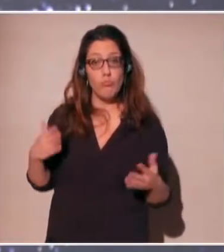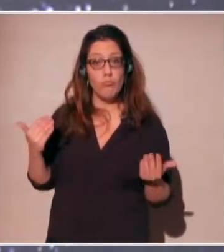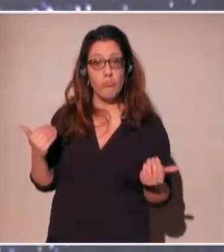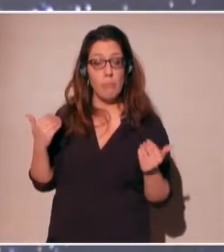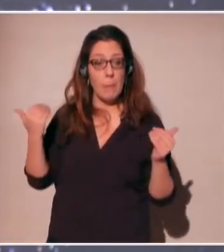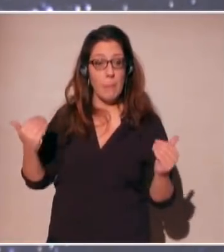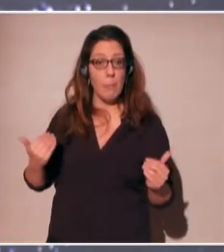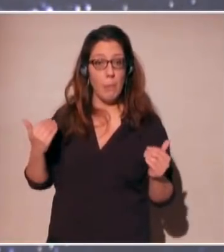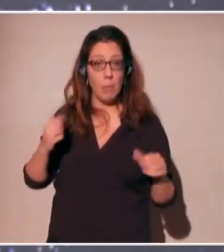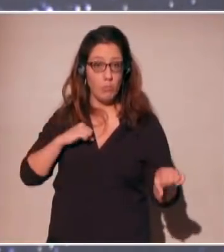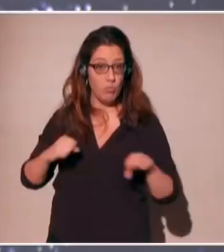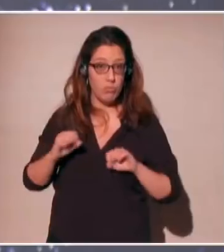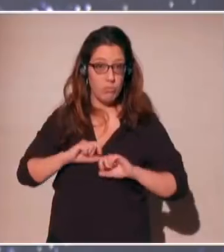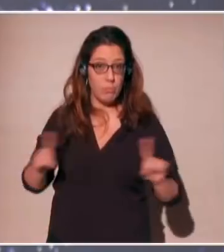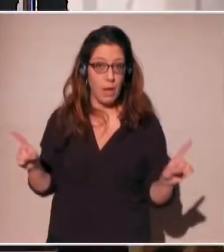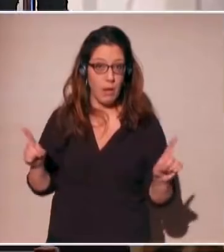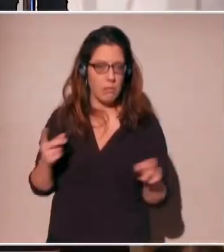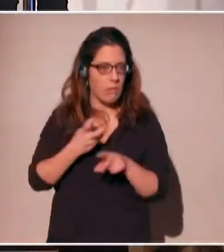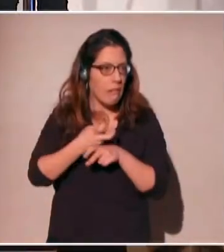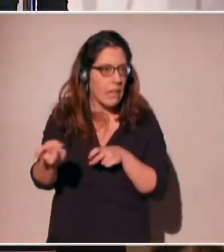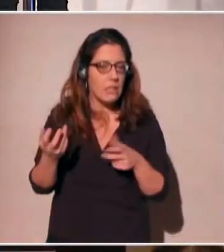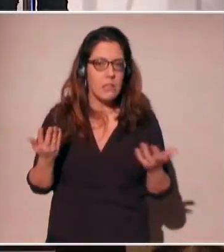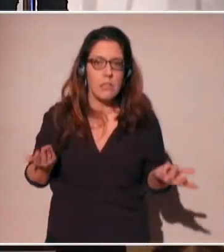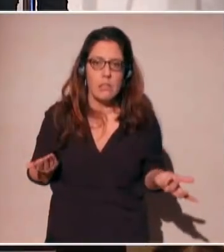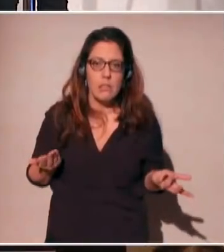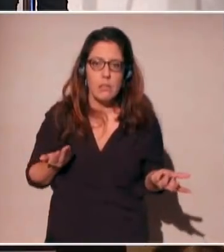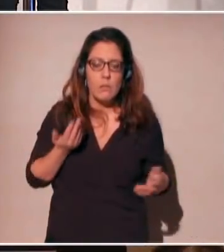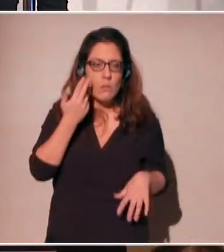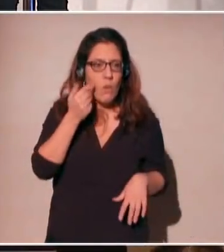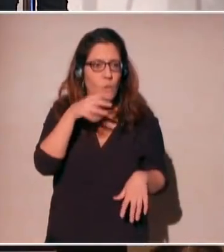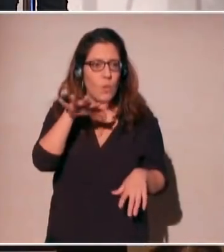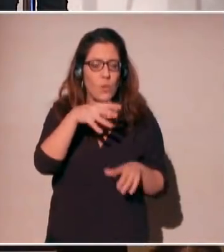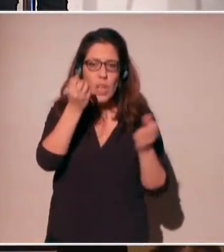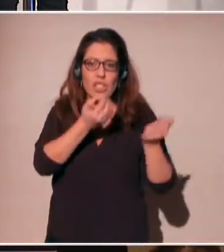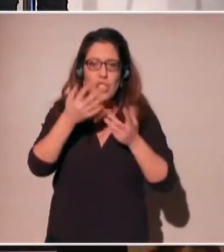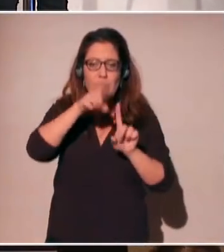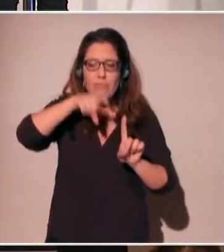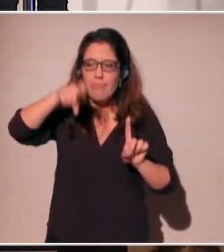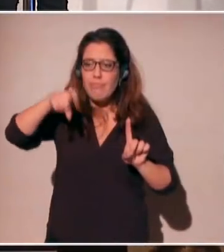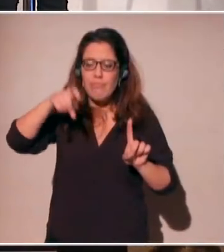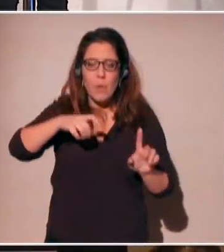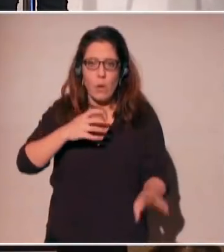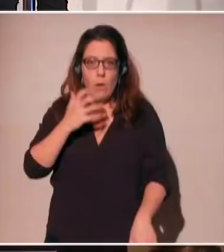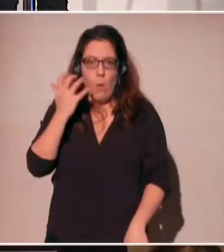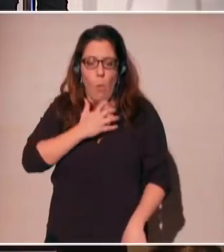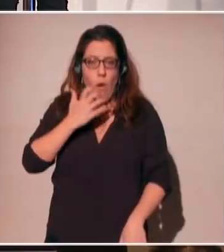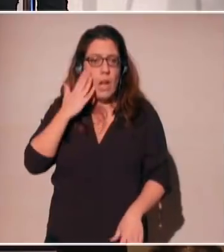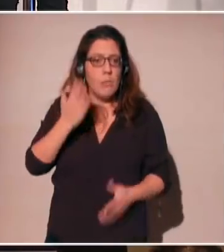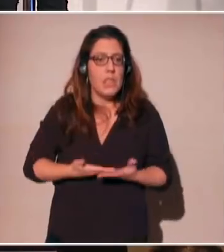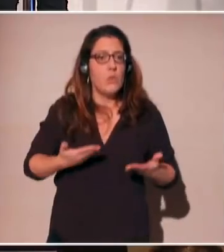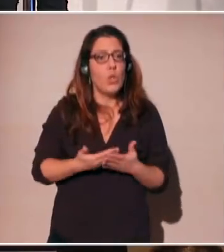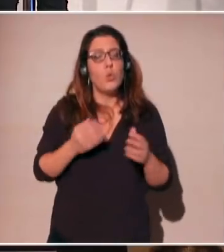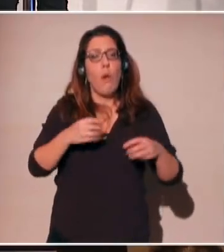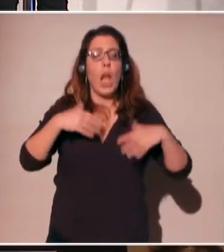numbers, they are frightening. People dying every day because of the status quo. That is the risk that I think we cannot take in